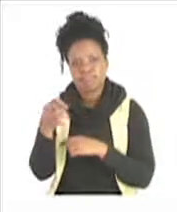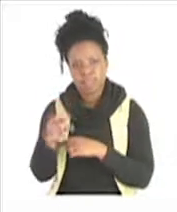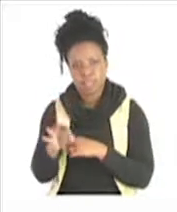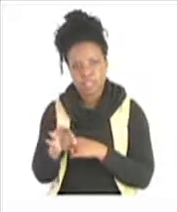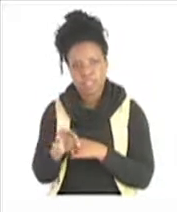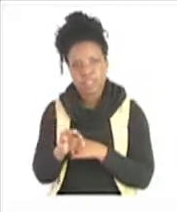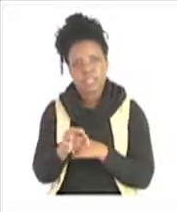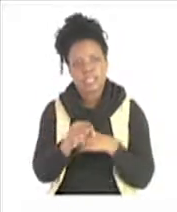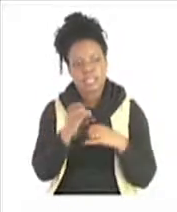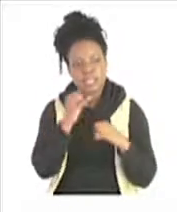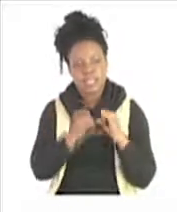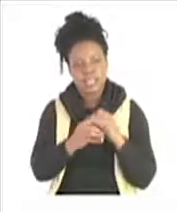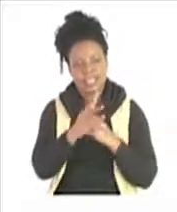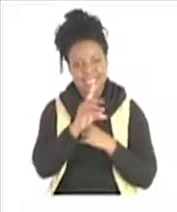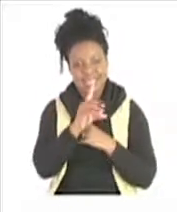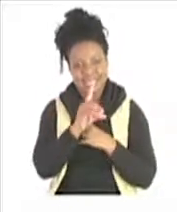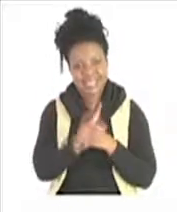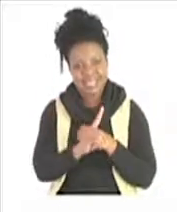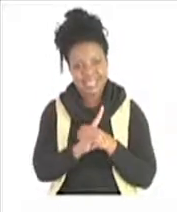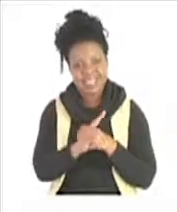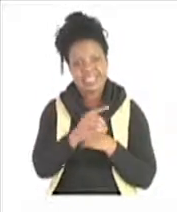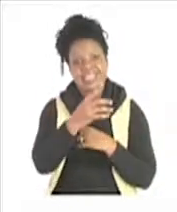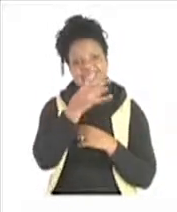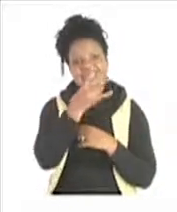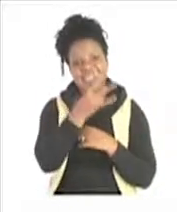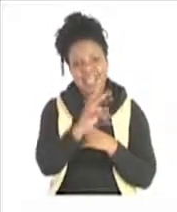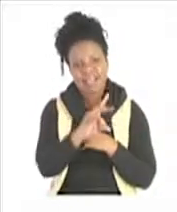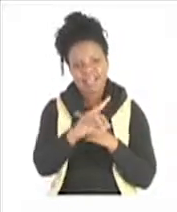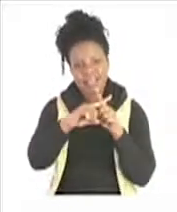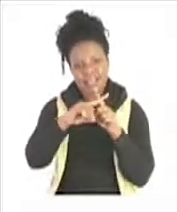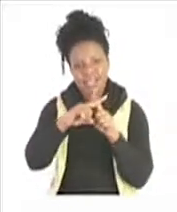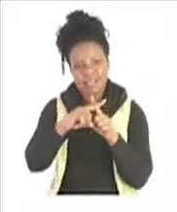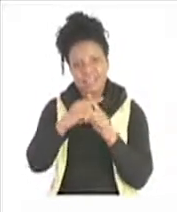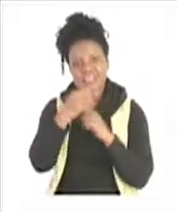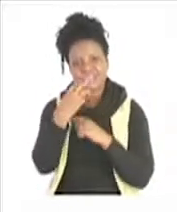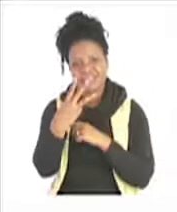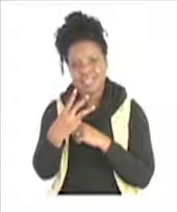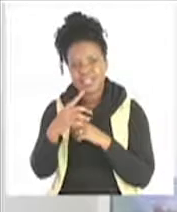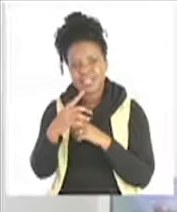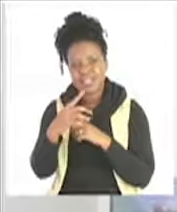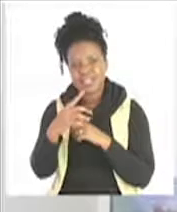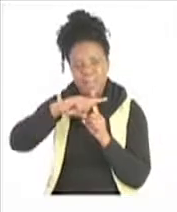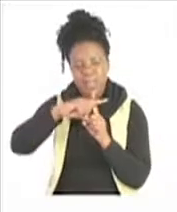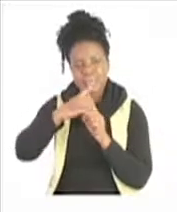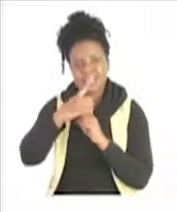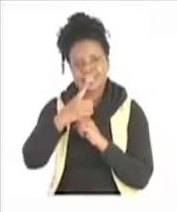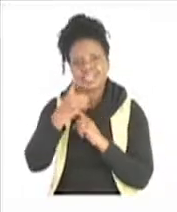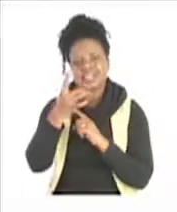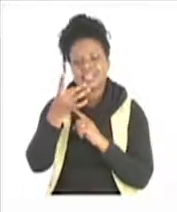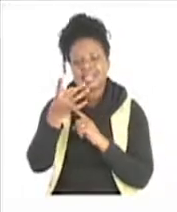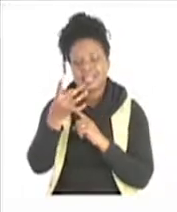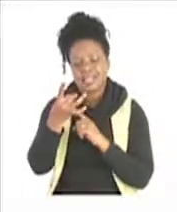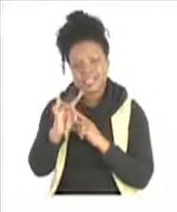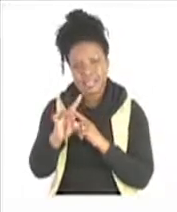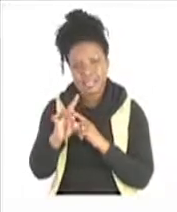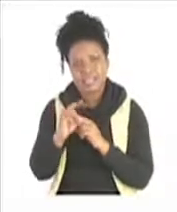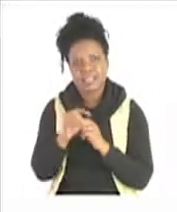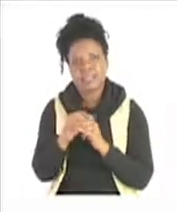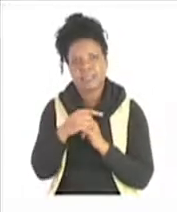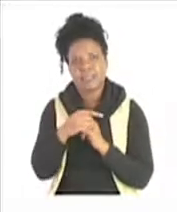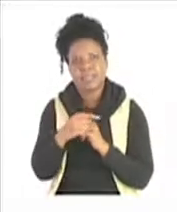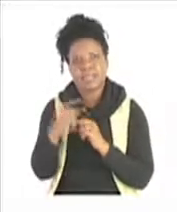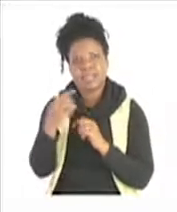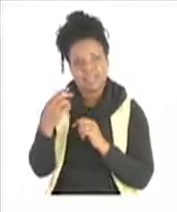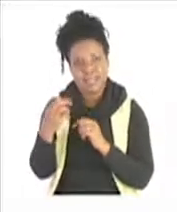3 plus 18 minus 13. And then on page